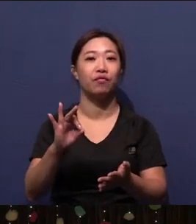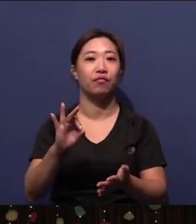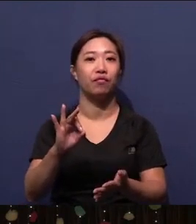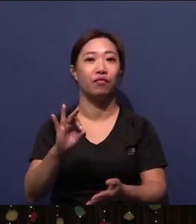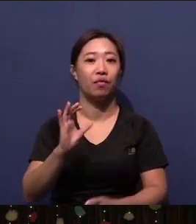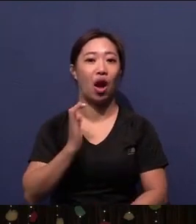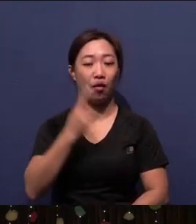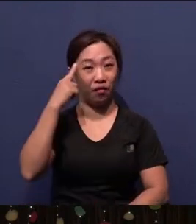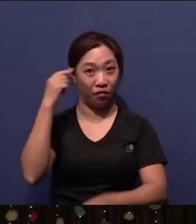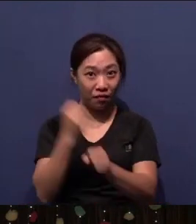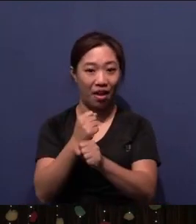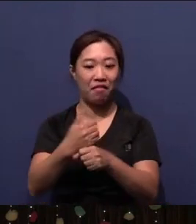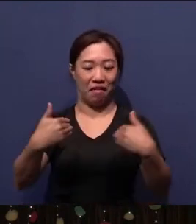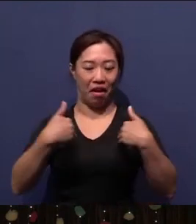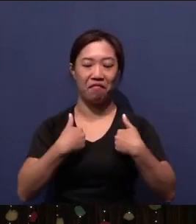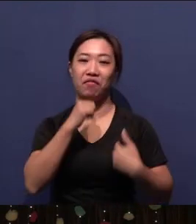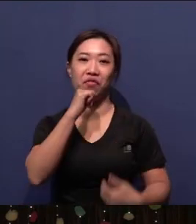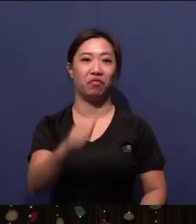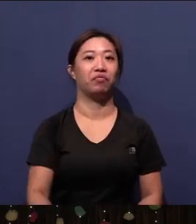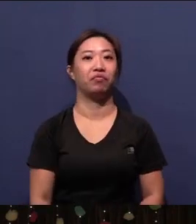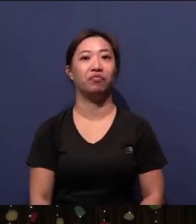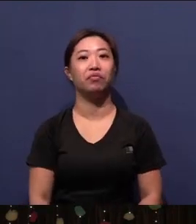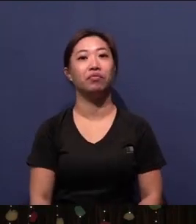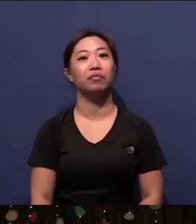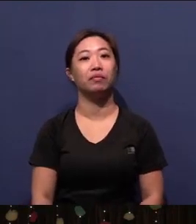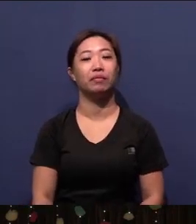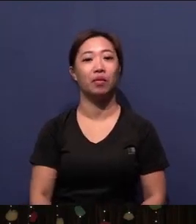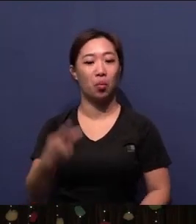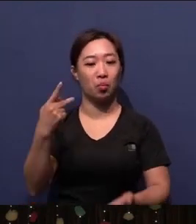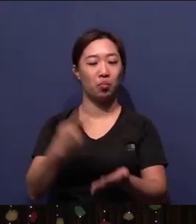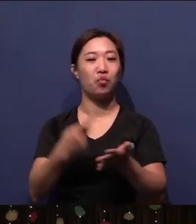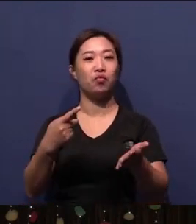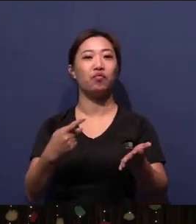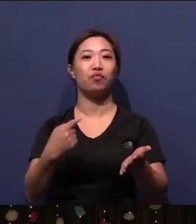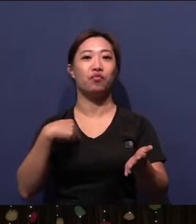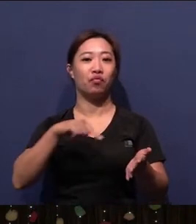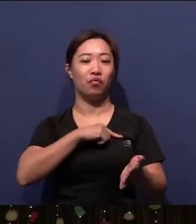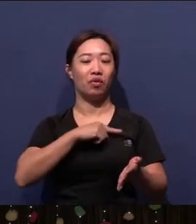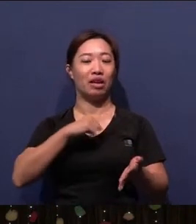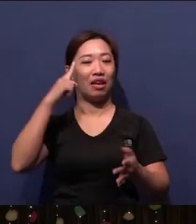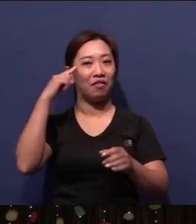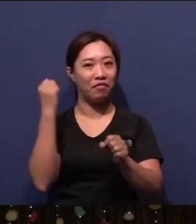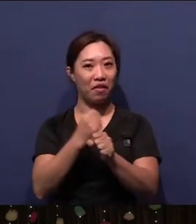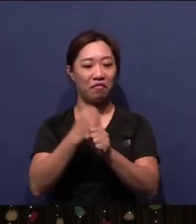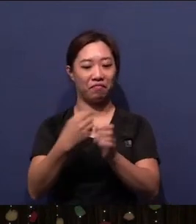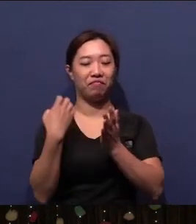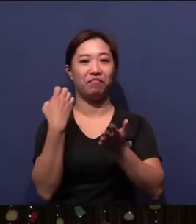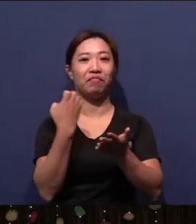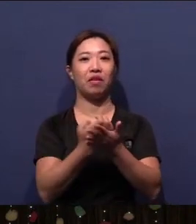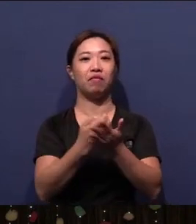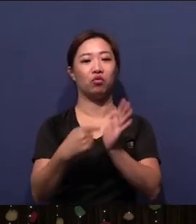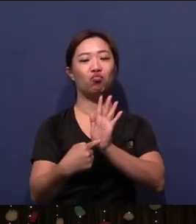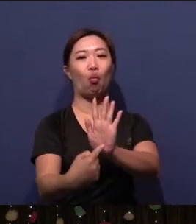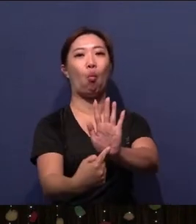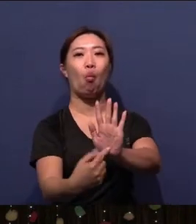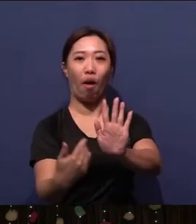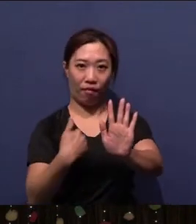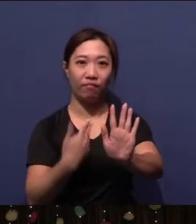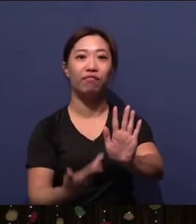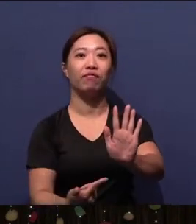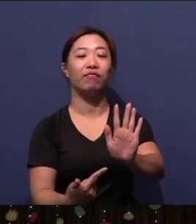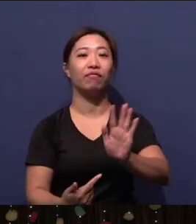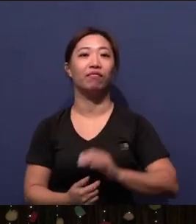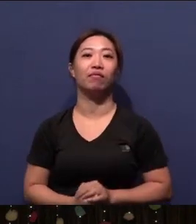that whether our faith exists or not. It proves the existence of our faith. The point is